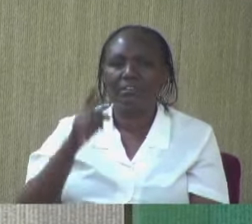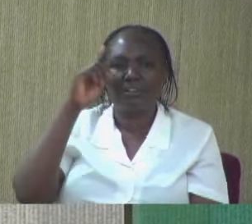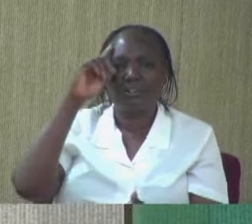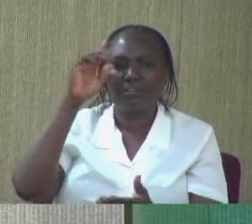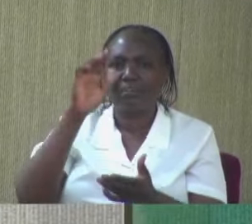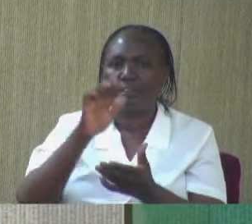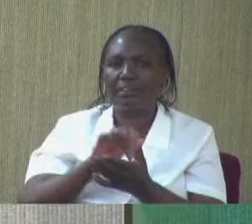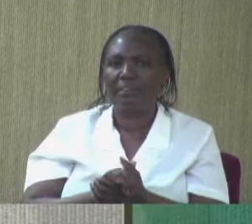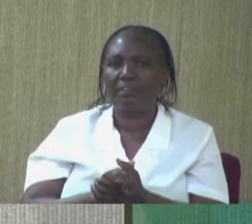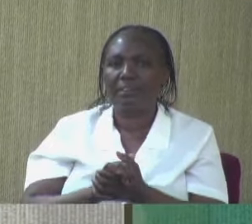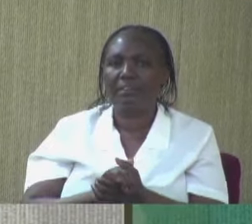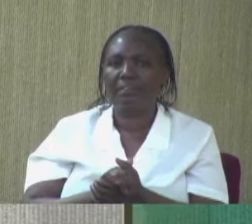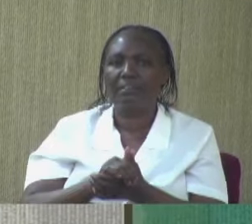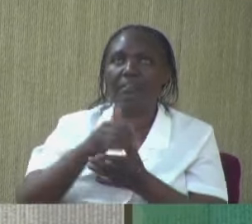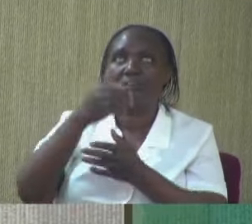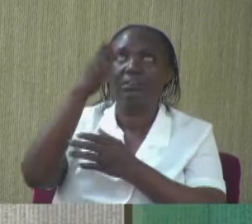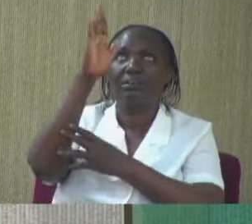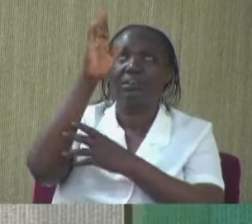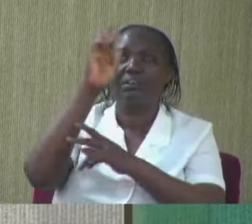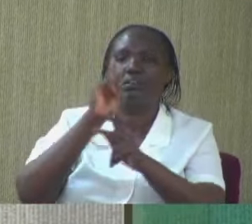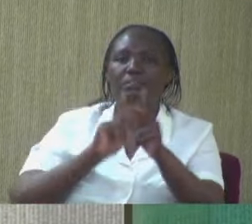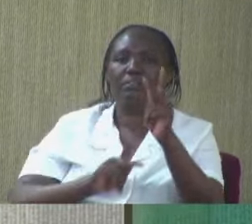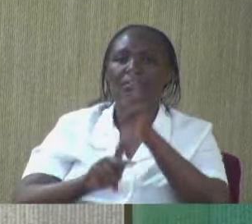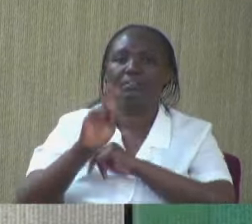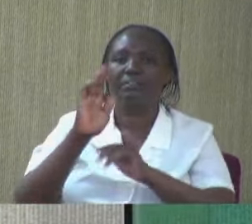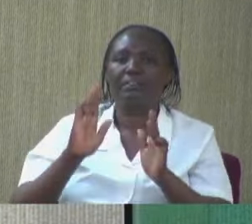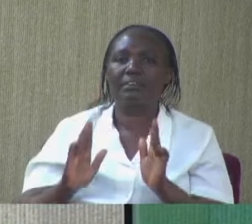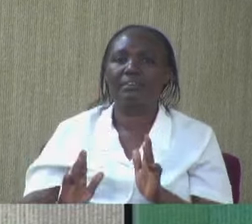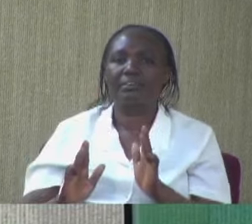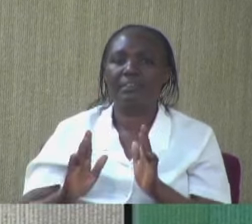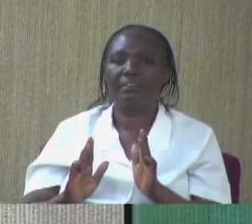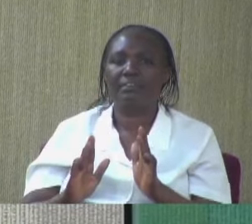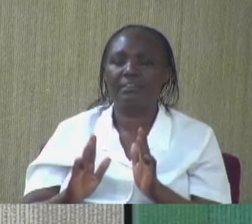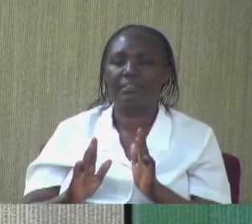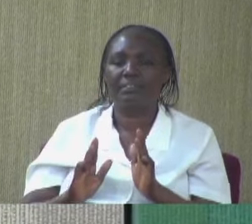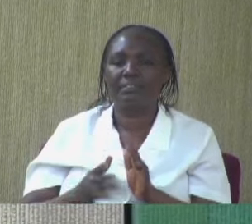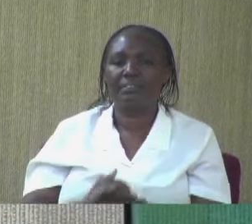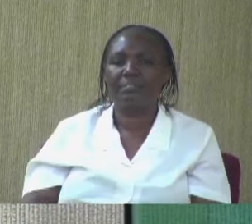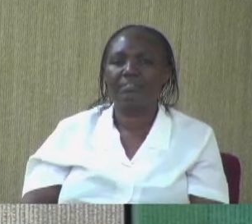Believe God's prophets. Did you catch that?